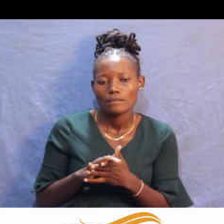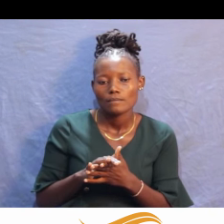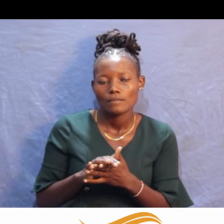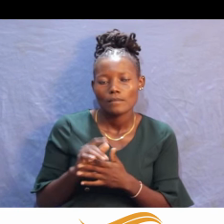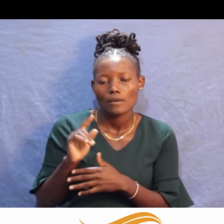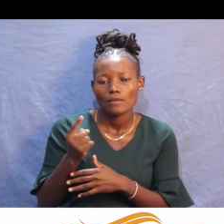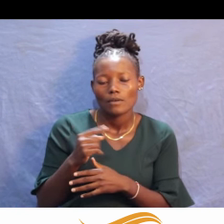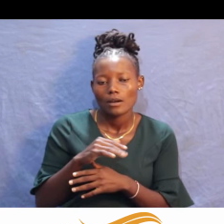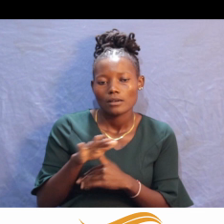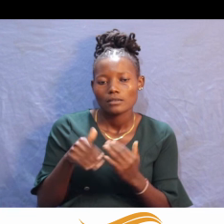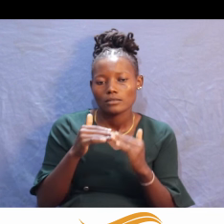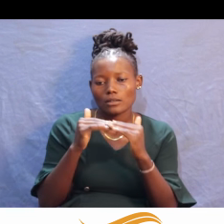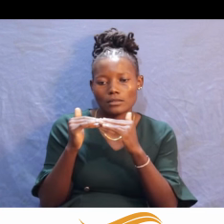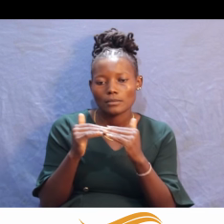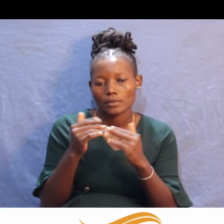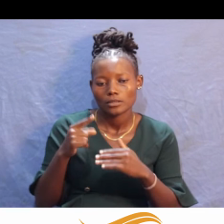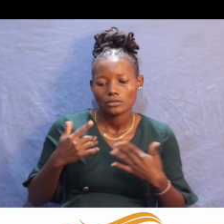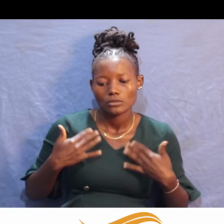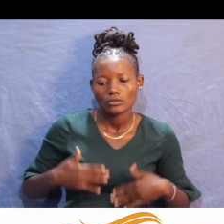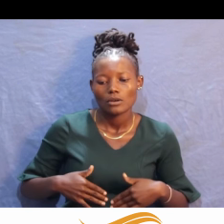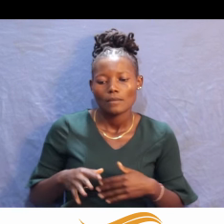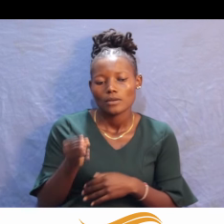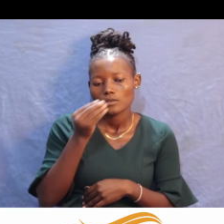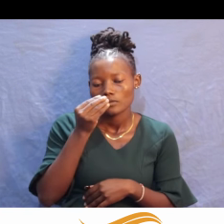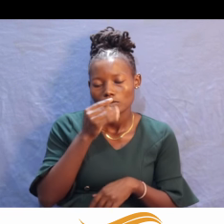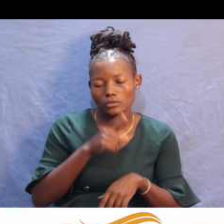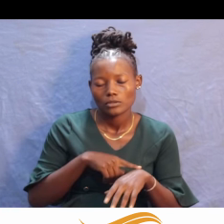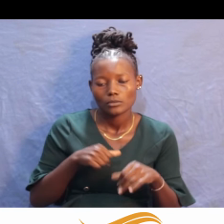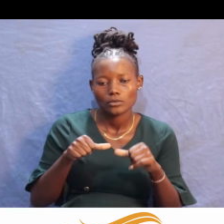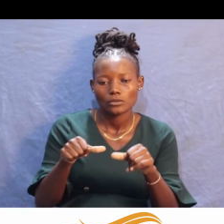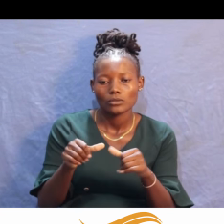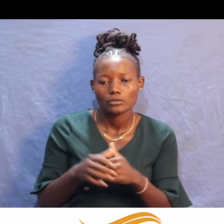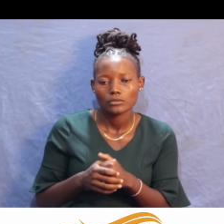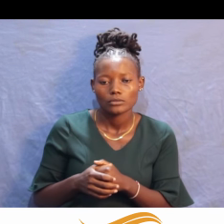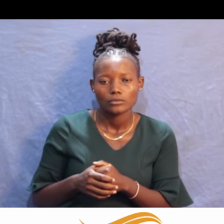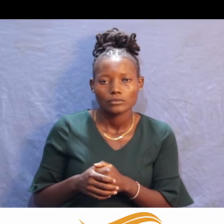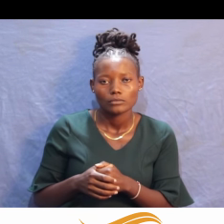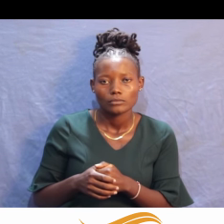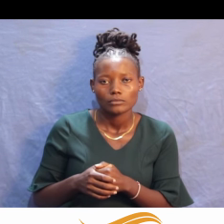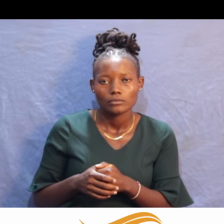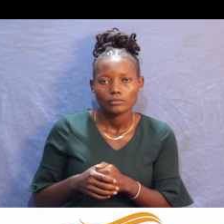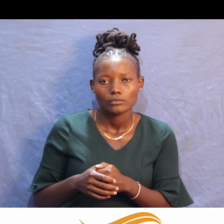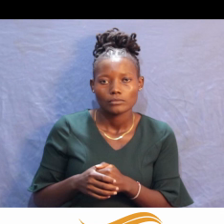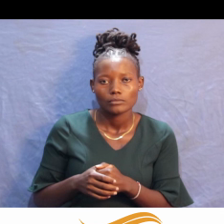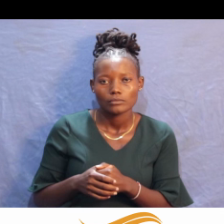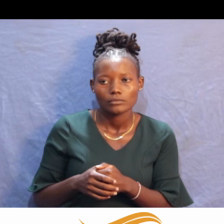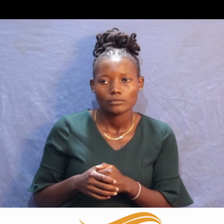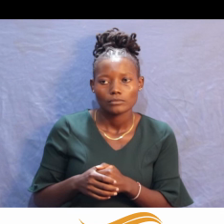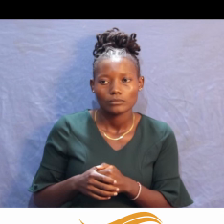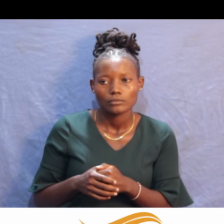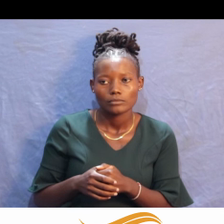all the way up to maximum, you're burning different types of food as you go up the